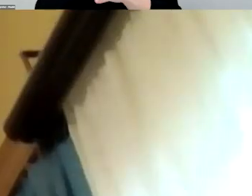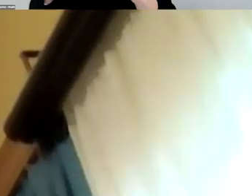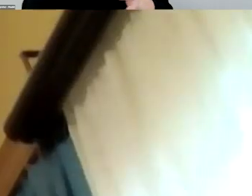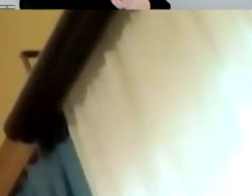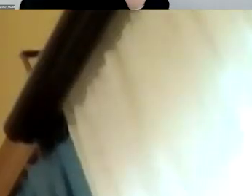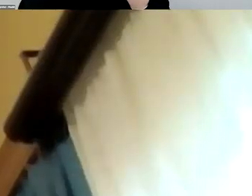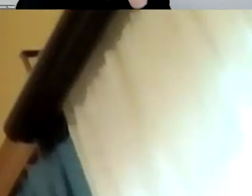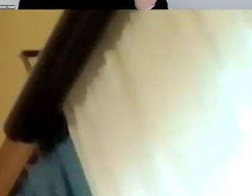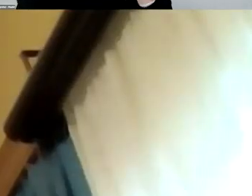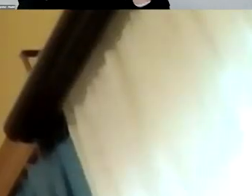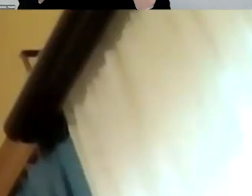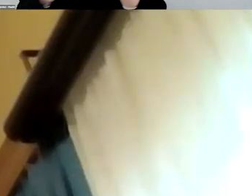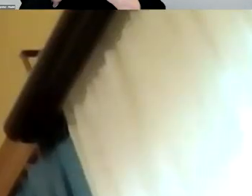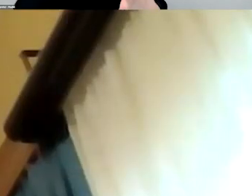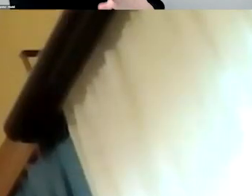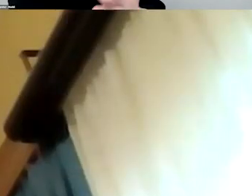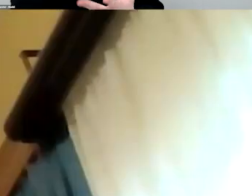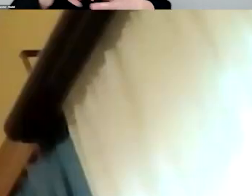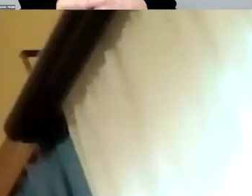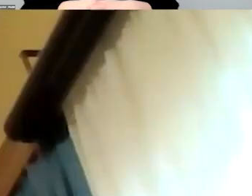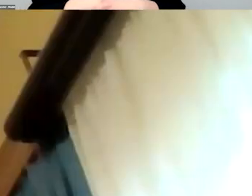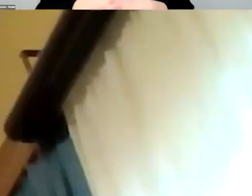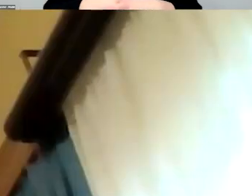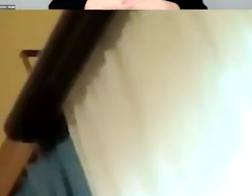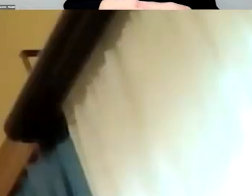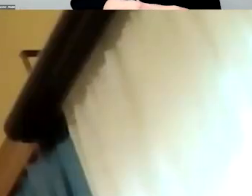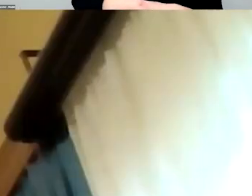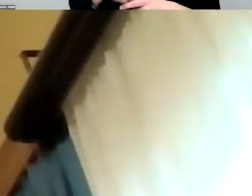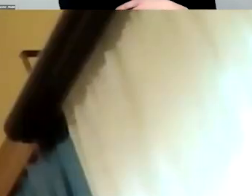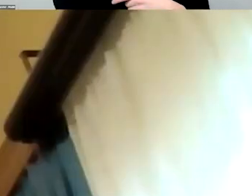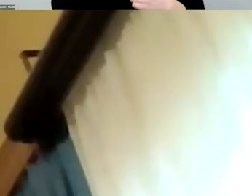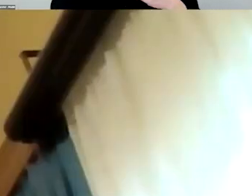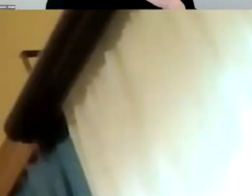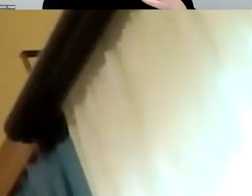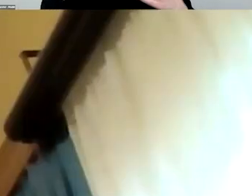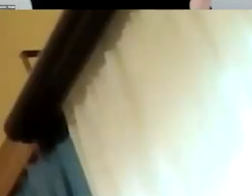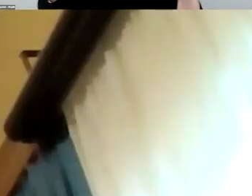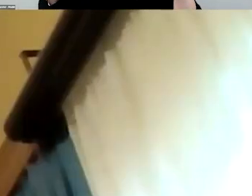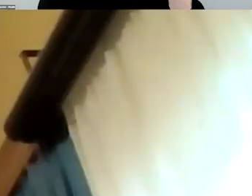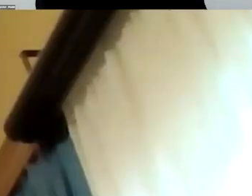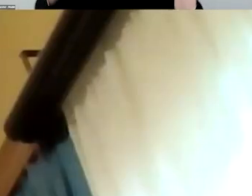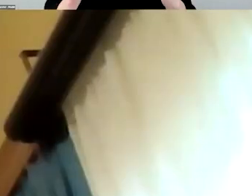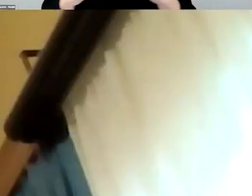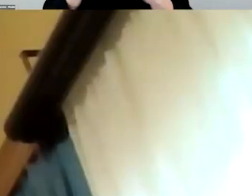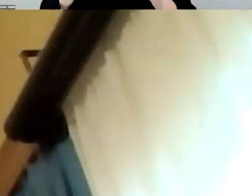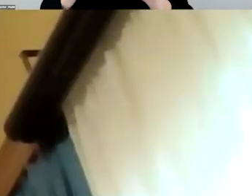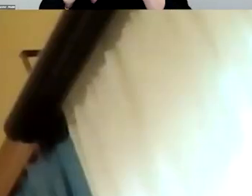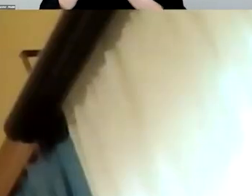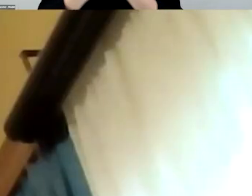health services? Precisely, such as people in group homes or those who have little family